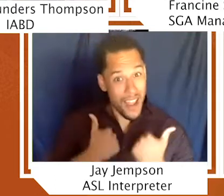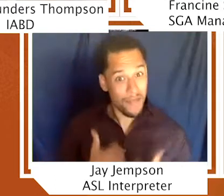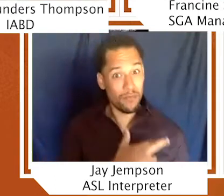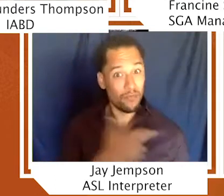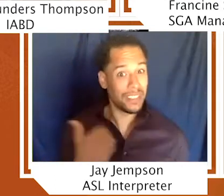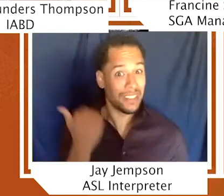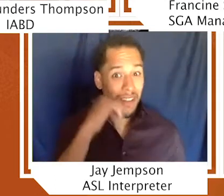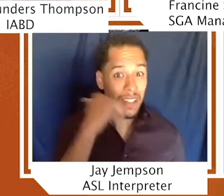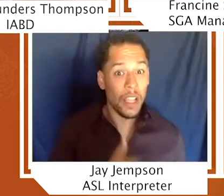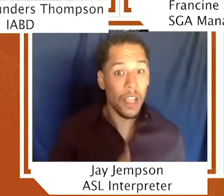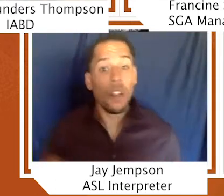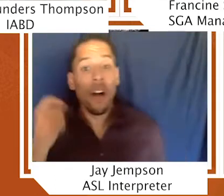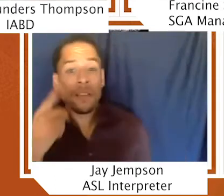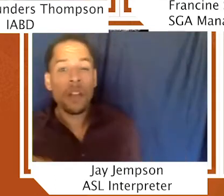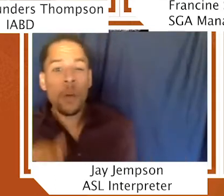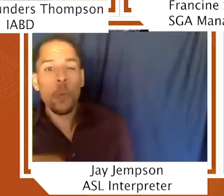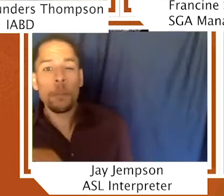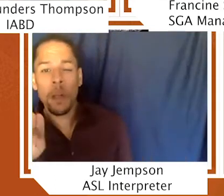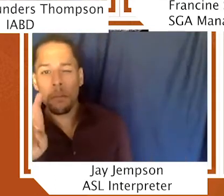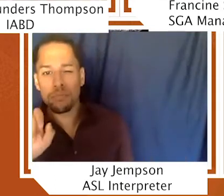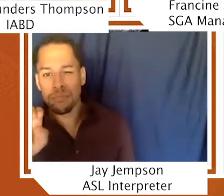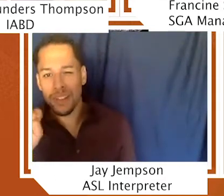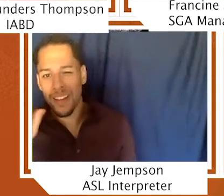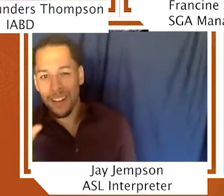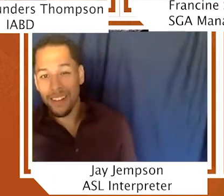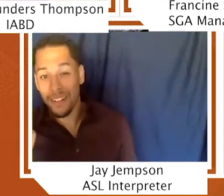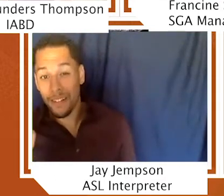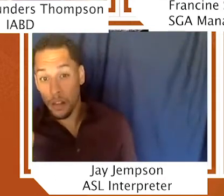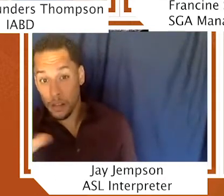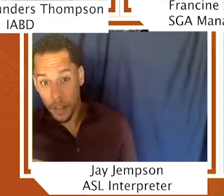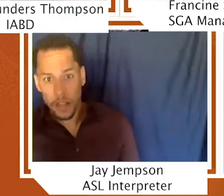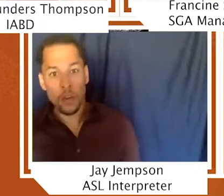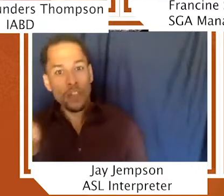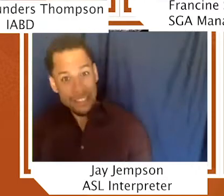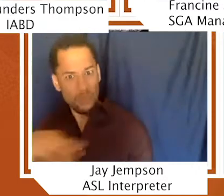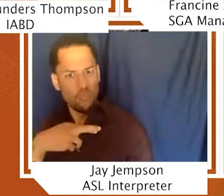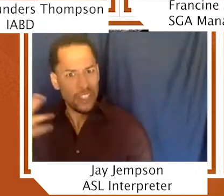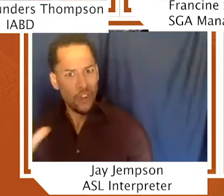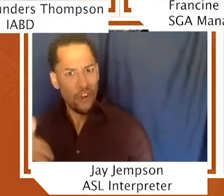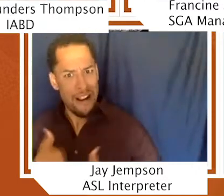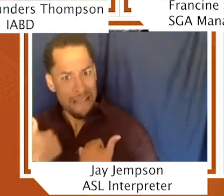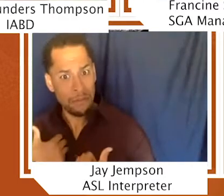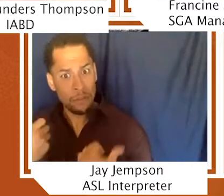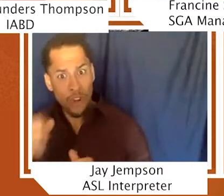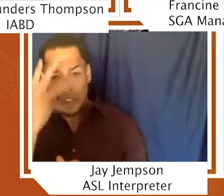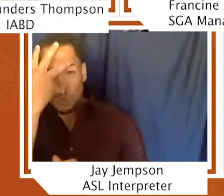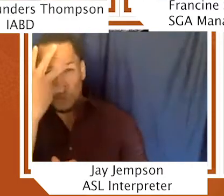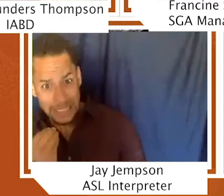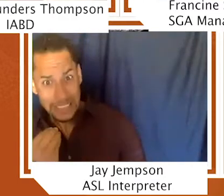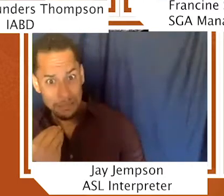life laying in her damn bed at night, trying to go to sleep next to her man.